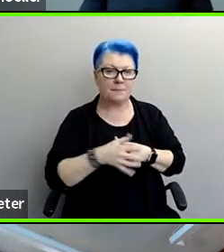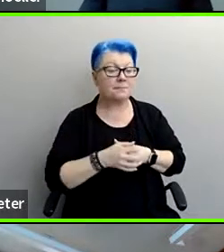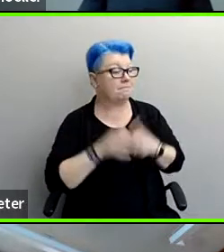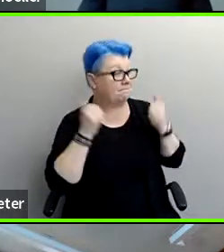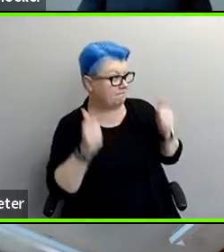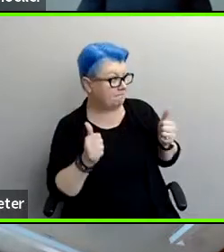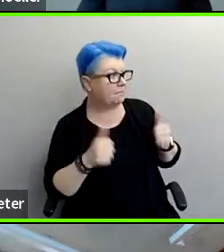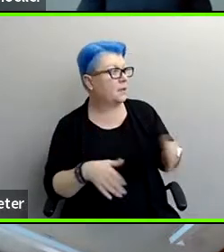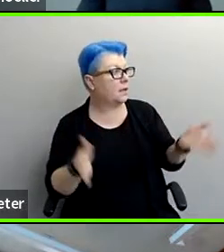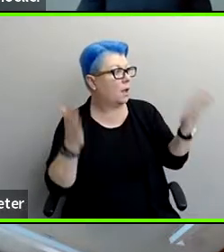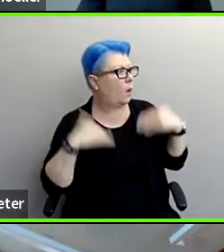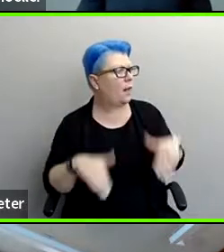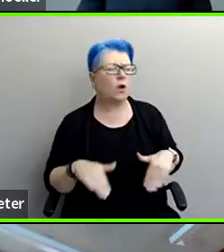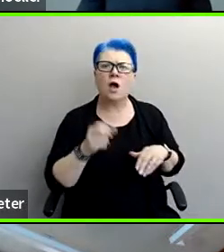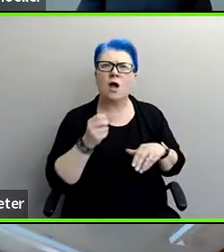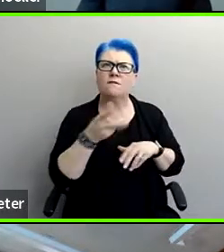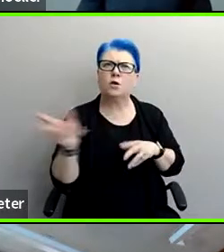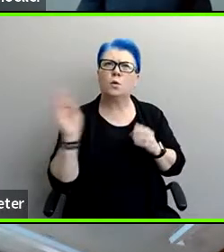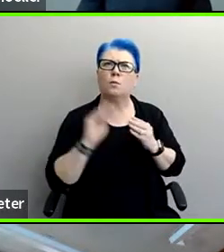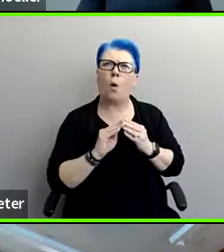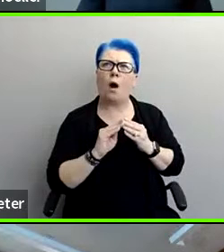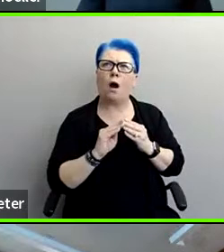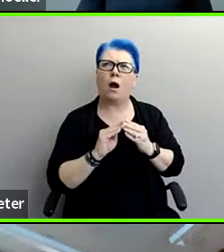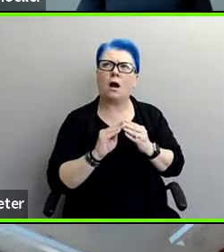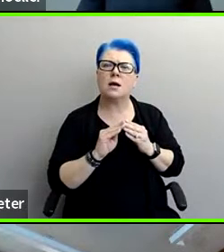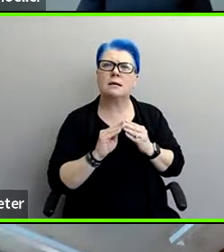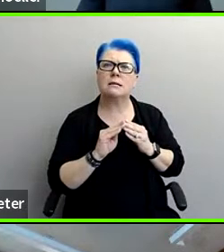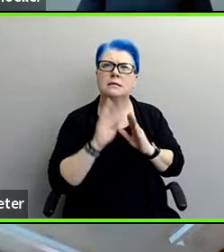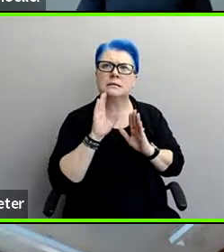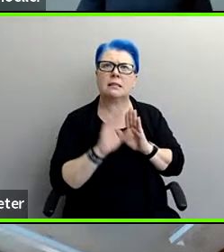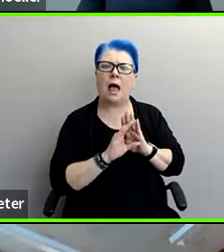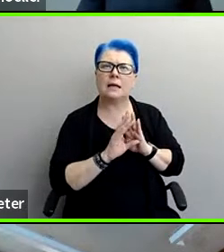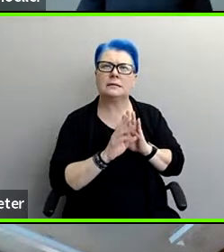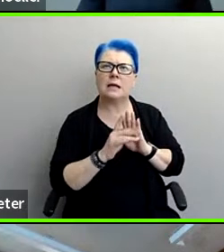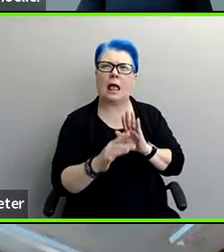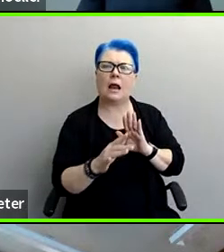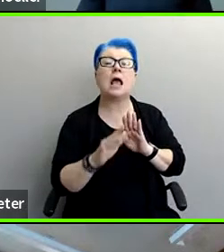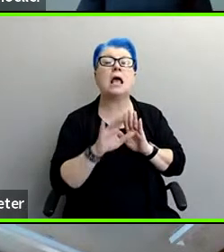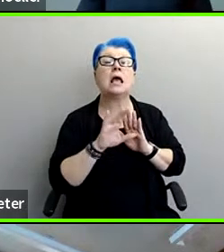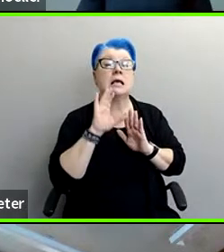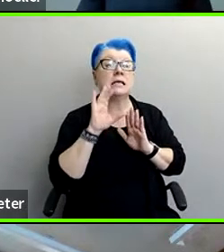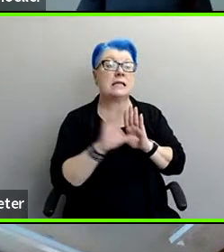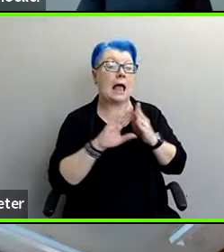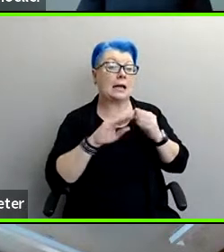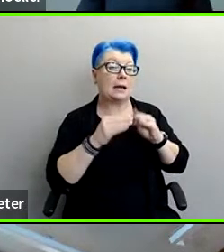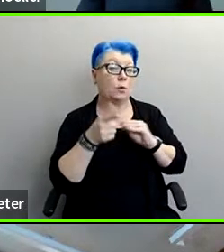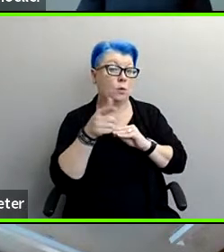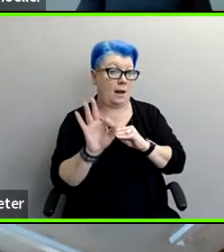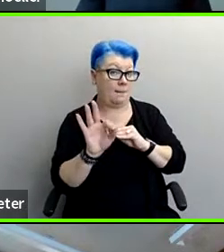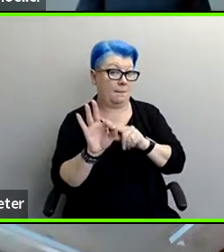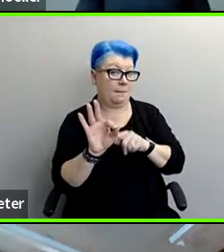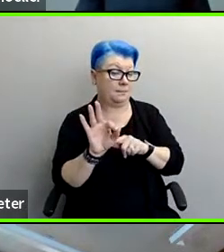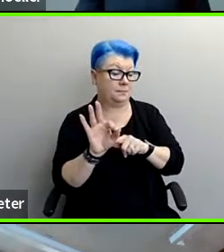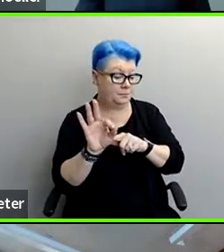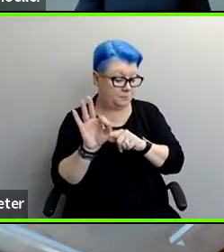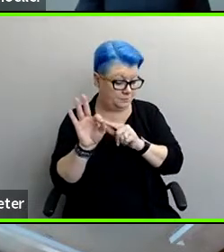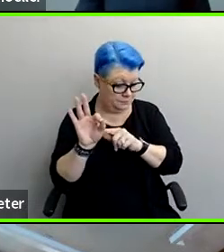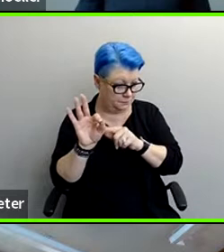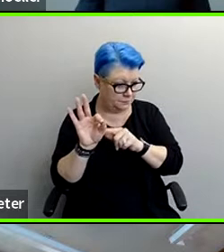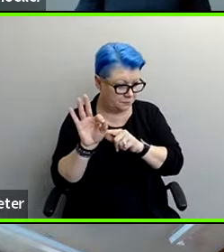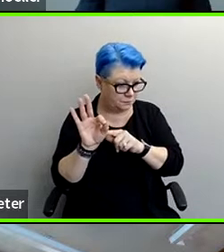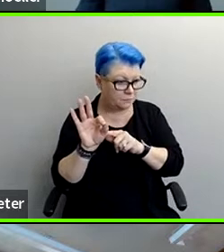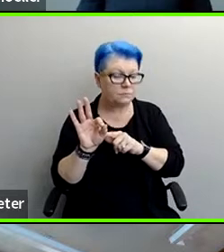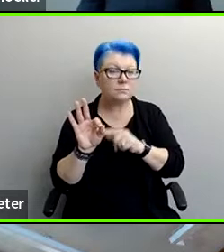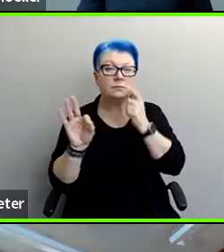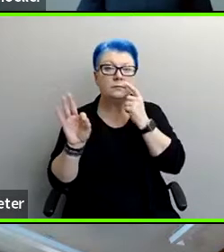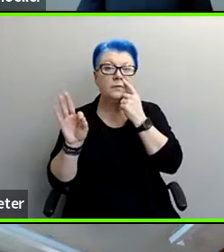other, it's a few slides ahead, hold on a second. Going to slide 29, converting the open